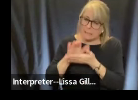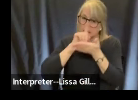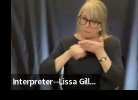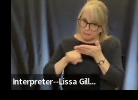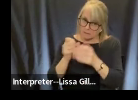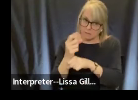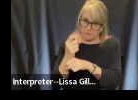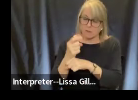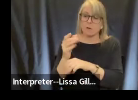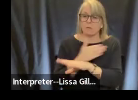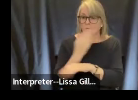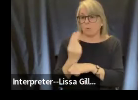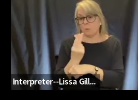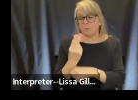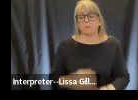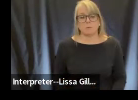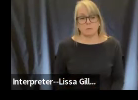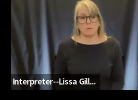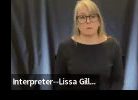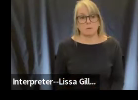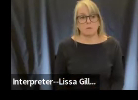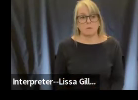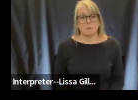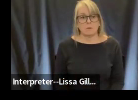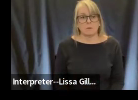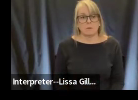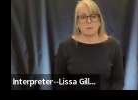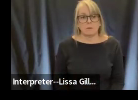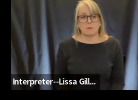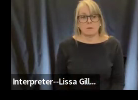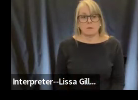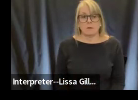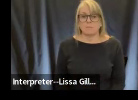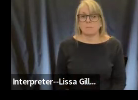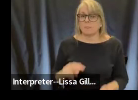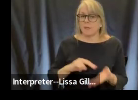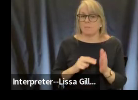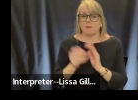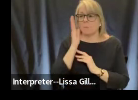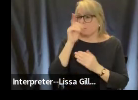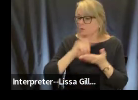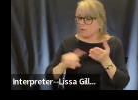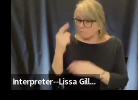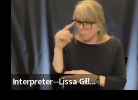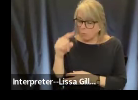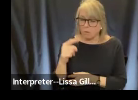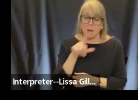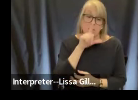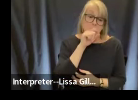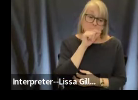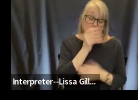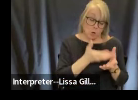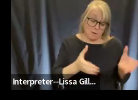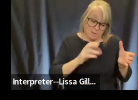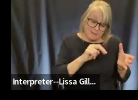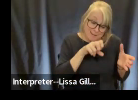a year before you go to use them. Of course, that would address any sort of bird nests or animals that maybe found it to